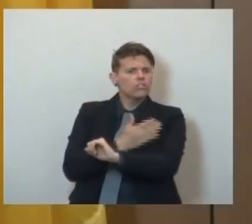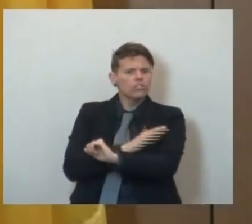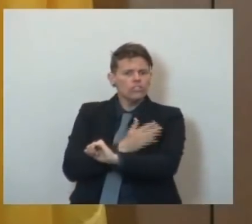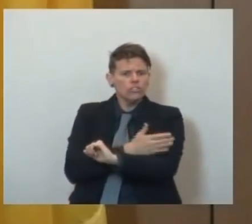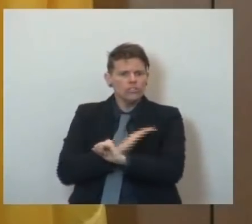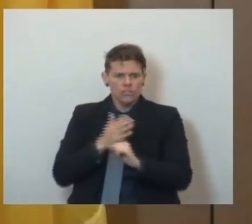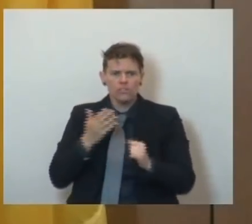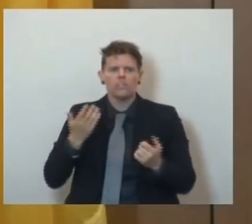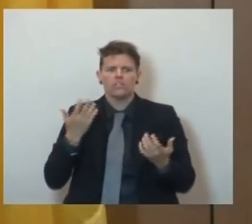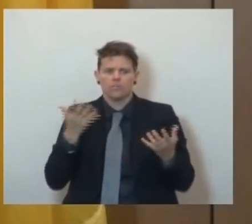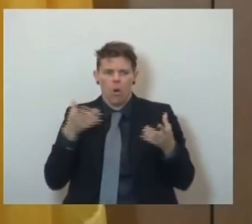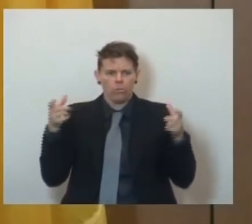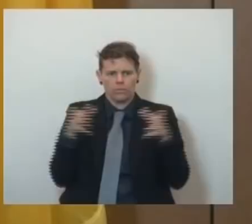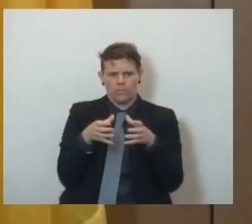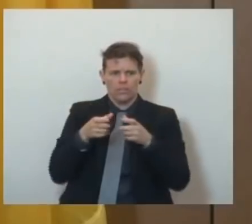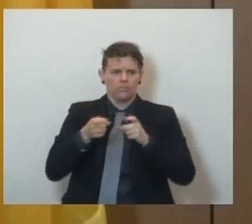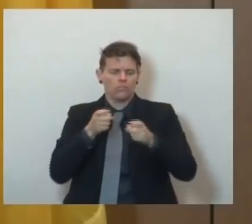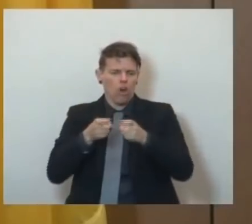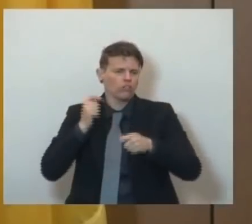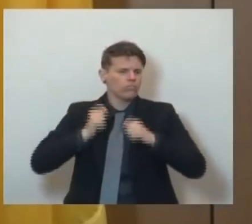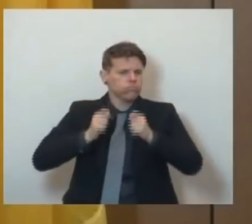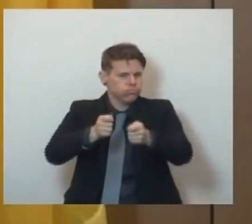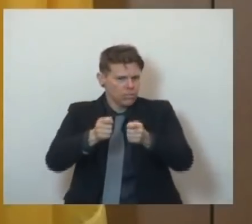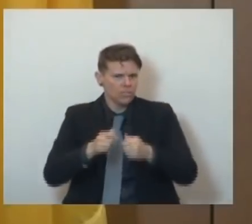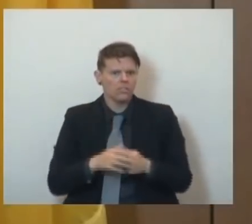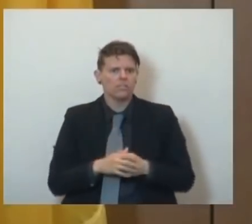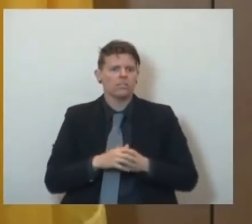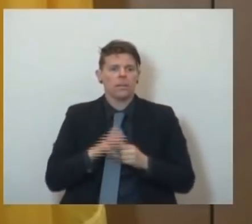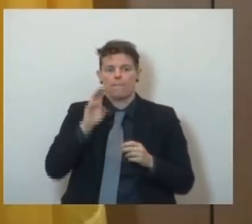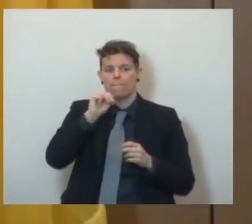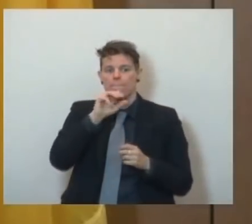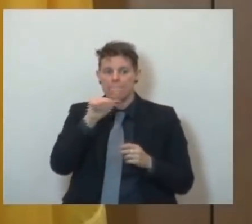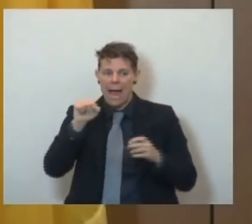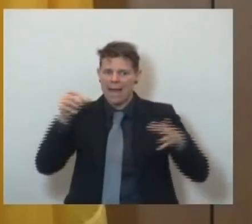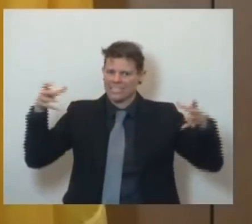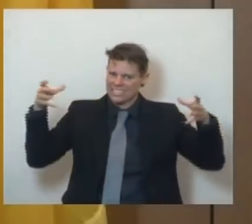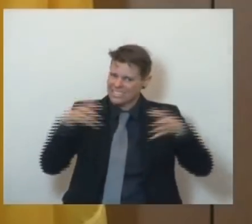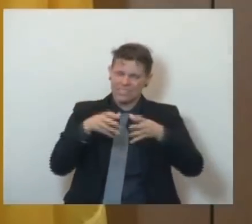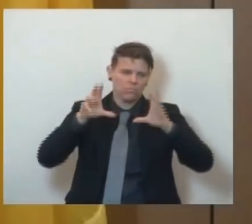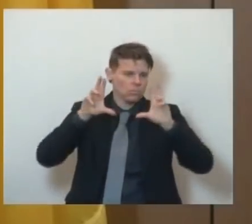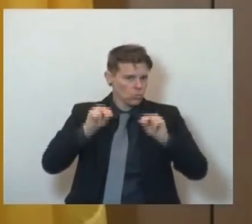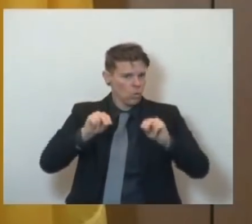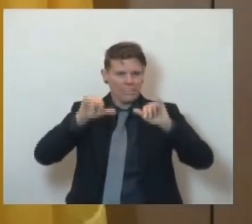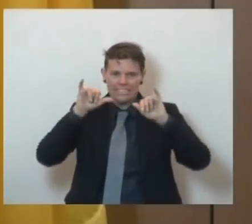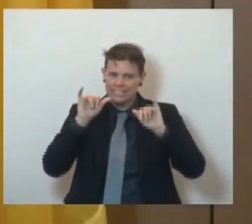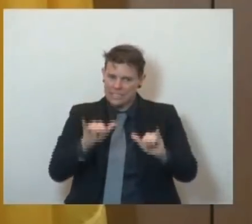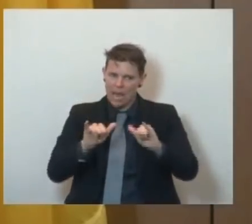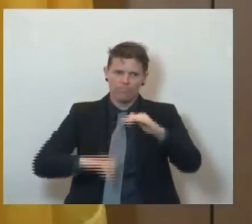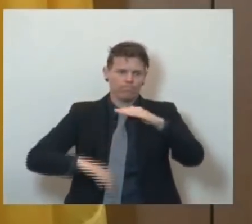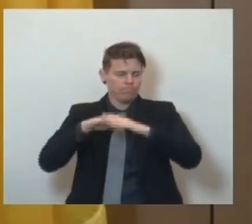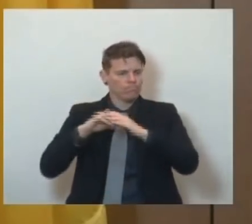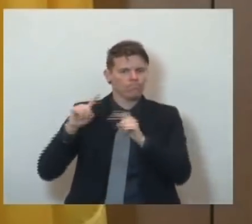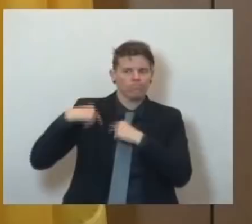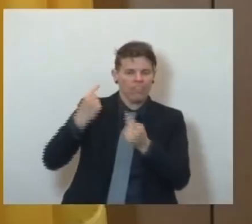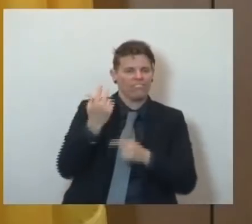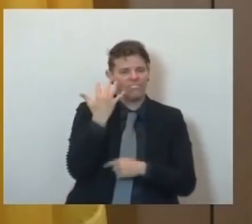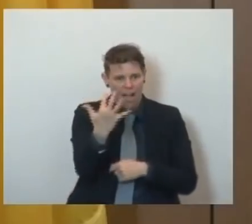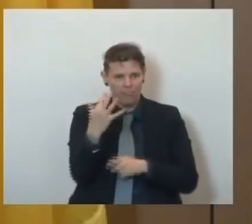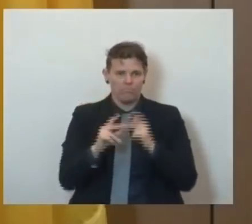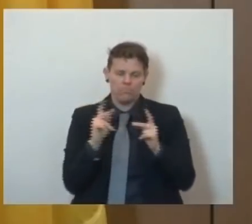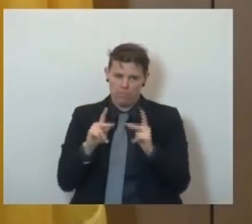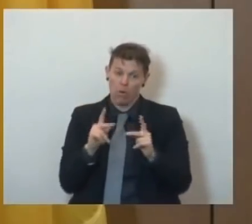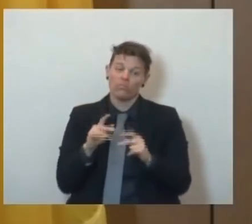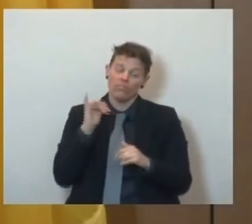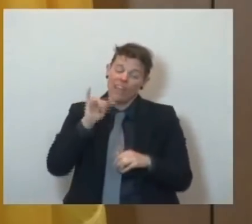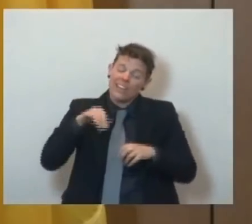transmission. So the mass gatherings order is exactly the same as it was. And I know that that is tough,